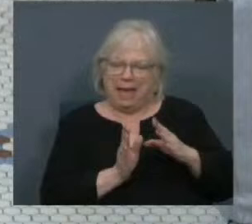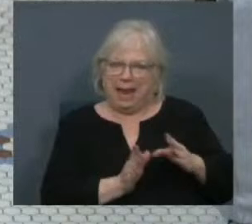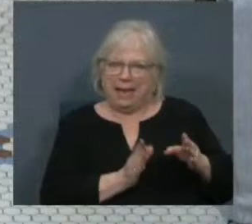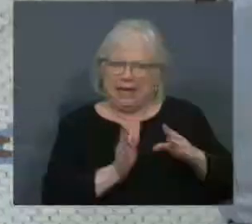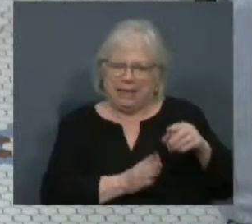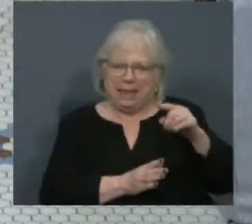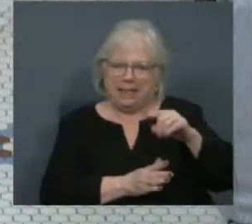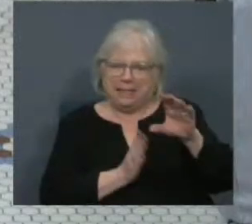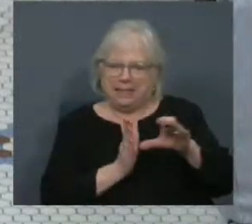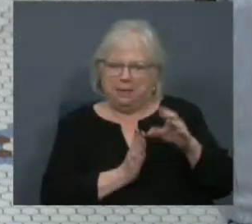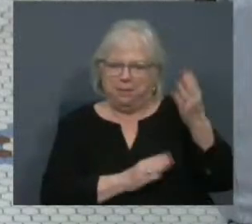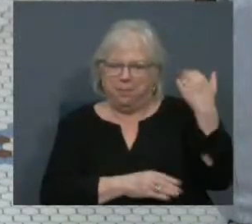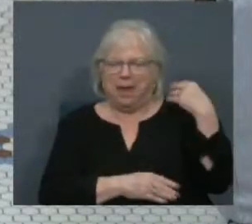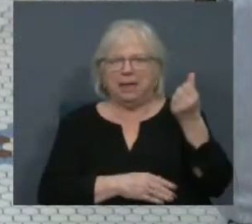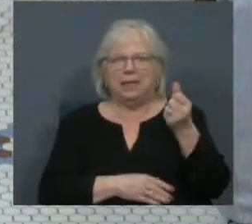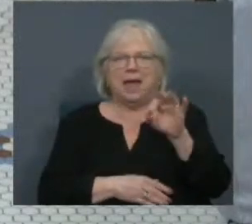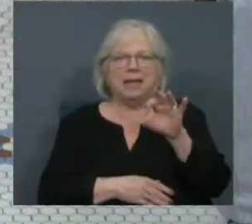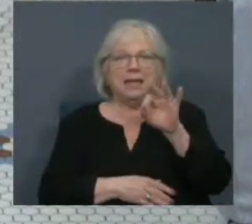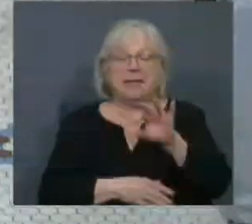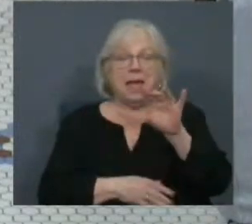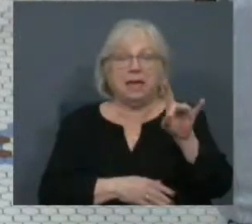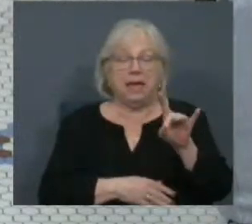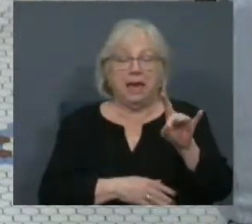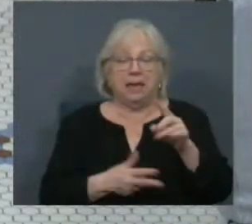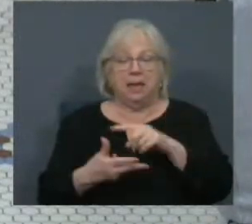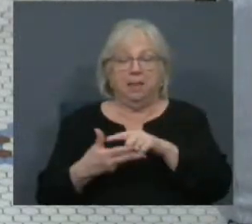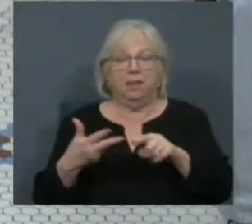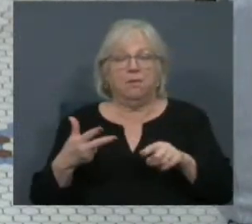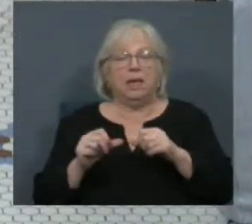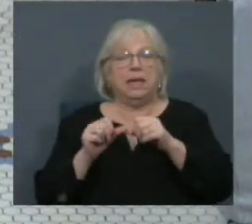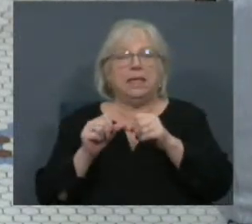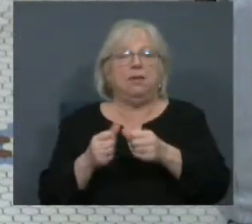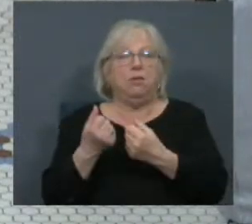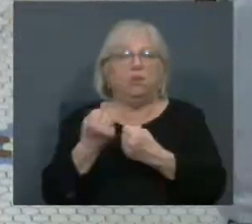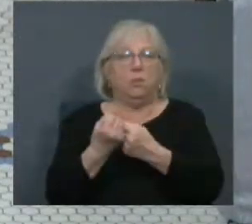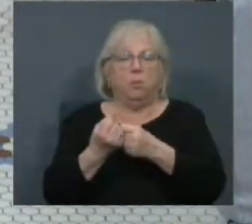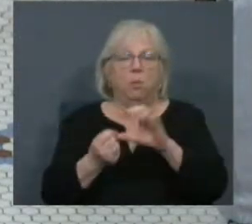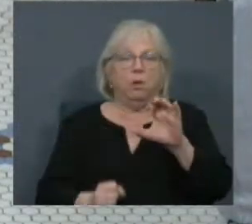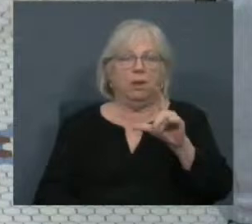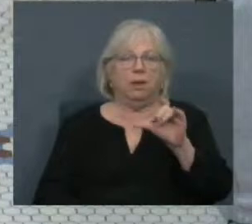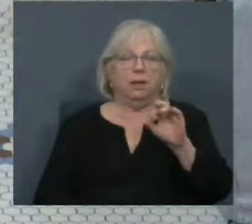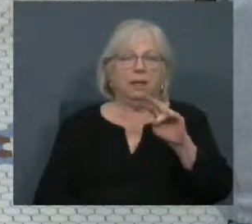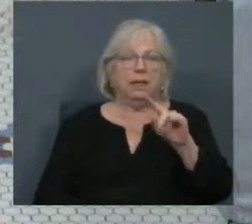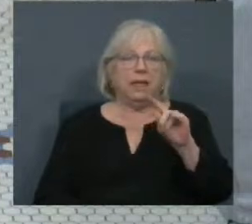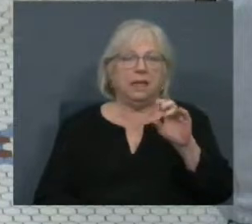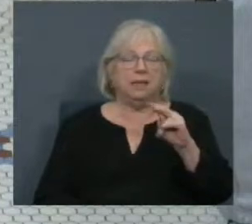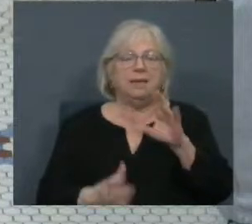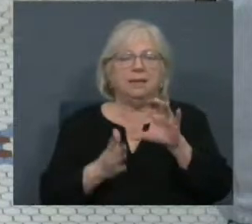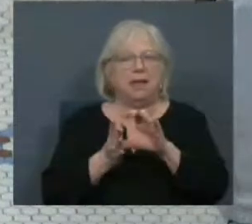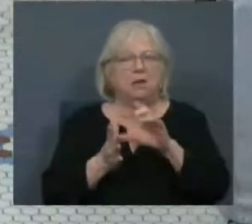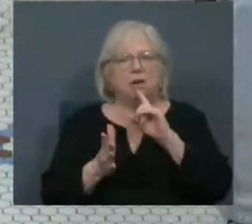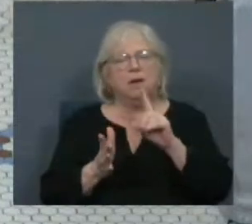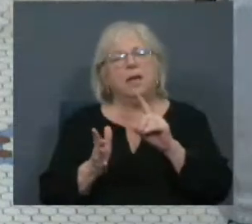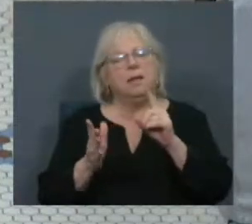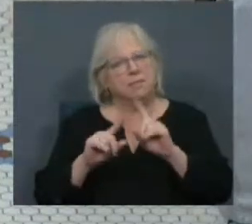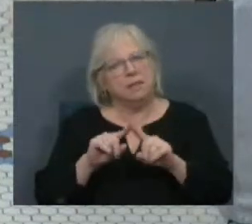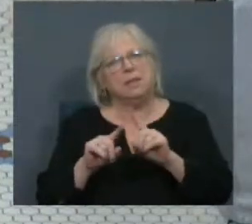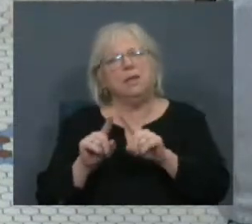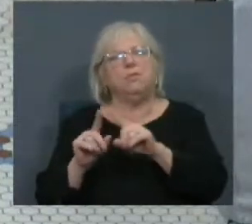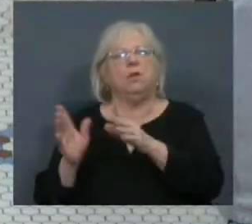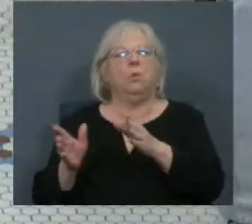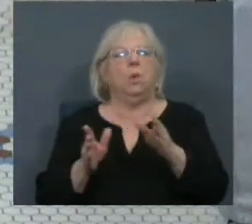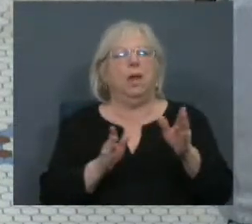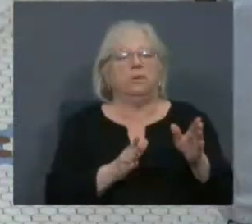in 1998, and who continue to support the Clinton Center in a number of ways. As many of you know,